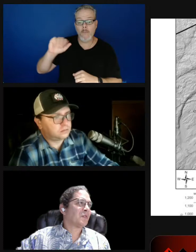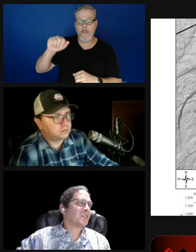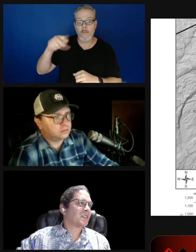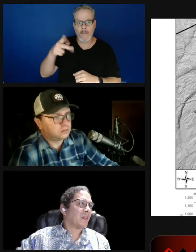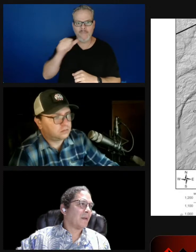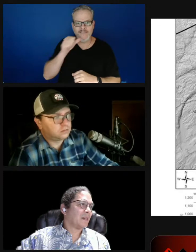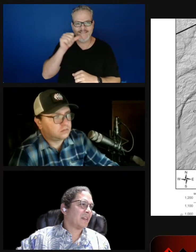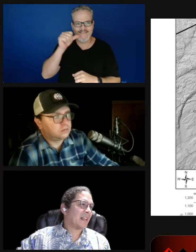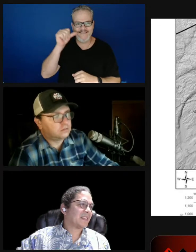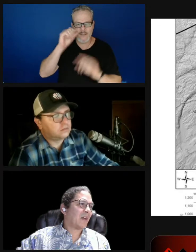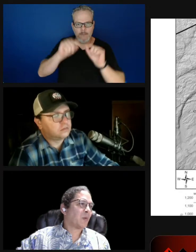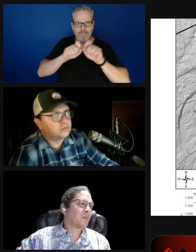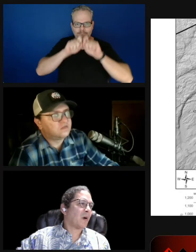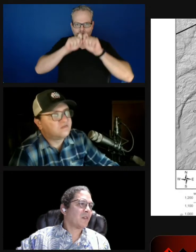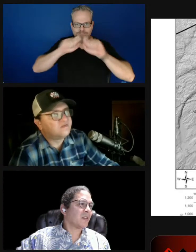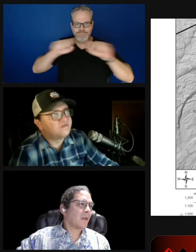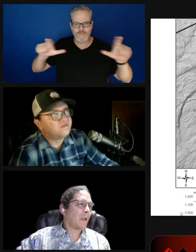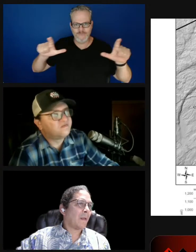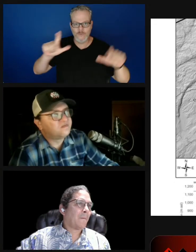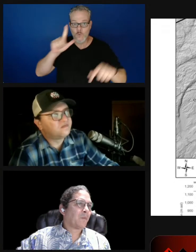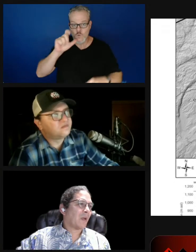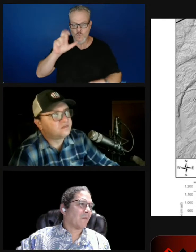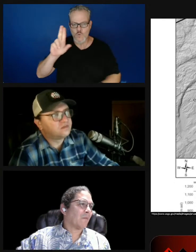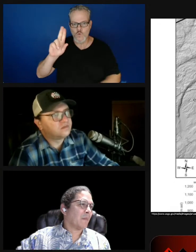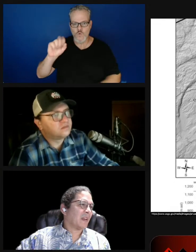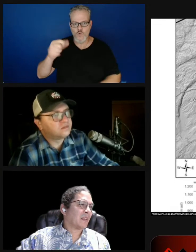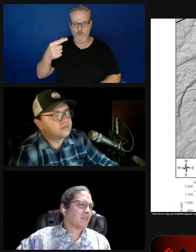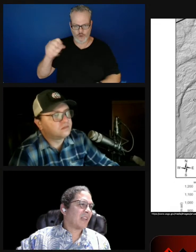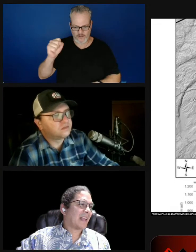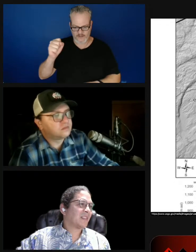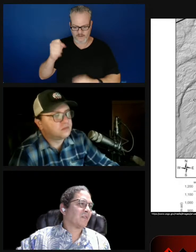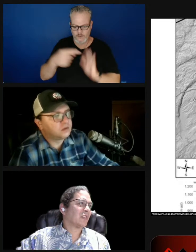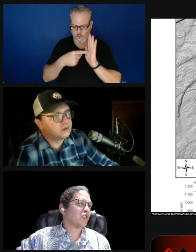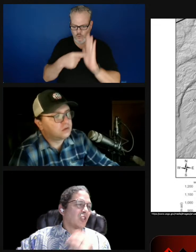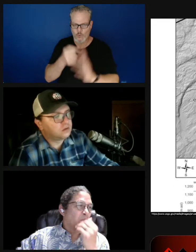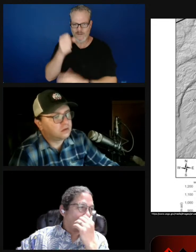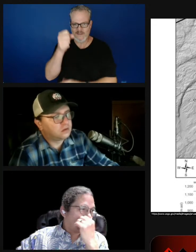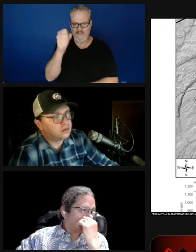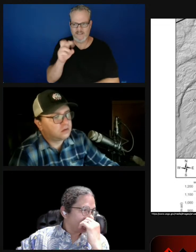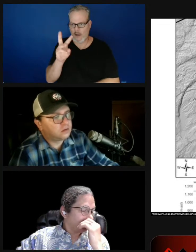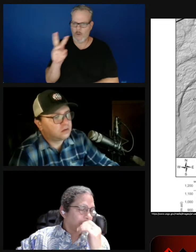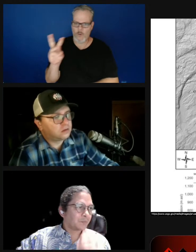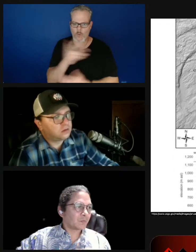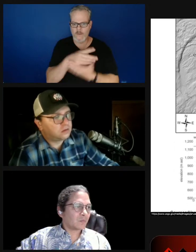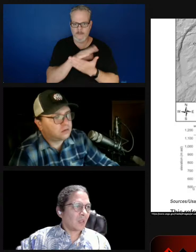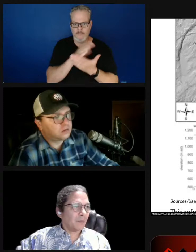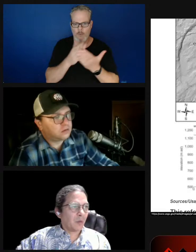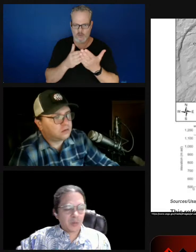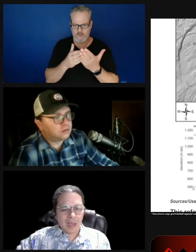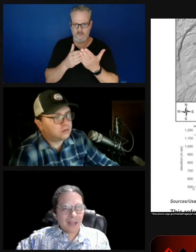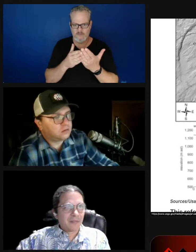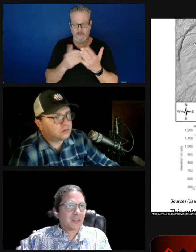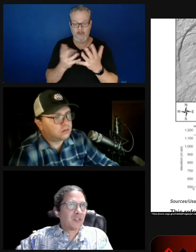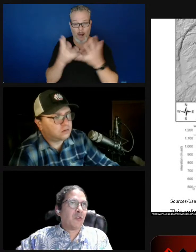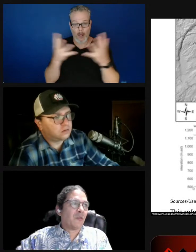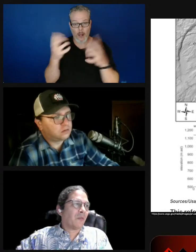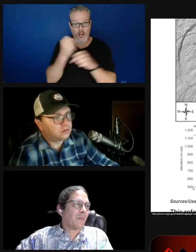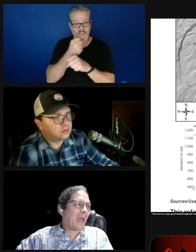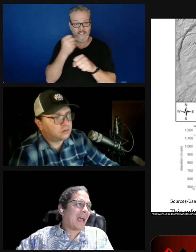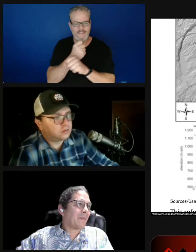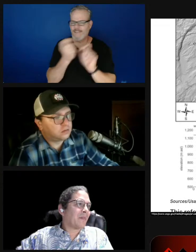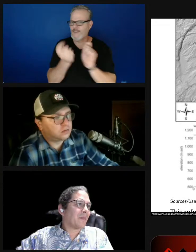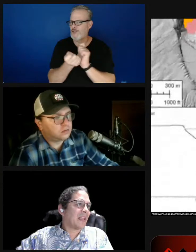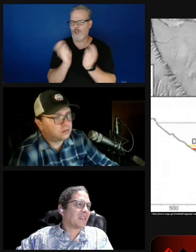of the flows in that southwest part. Many of the other stats didn't really change a whole lot, but we do have this